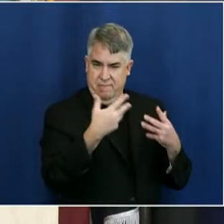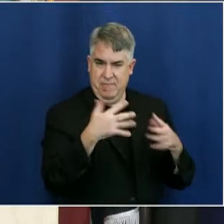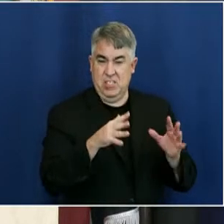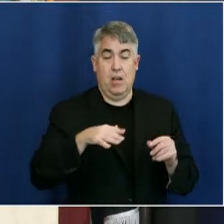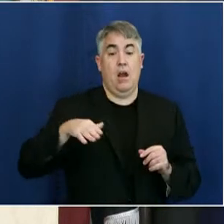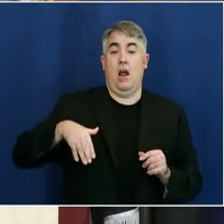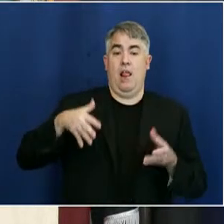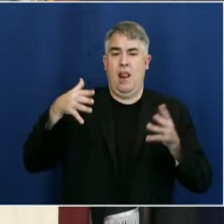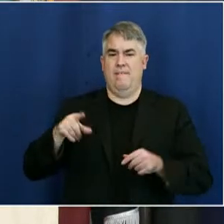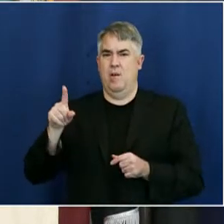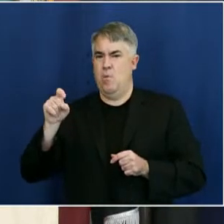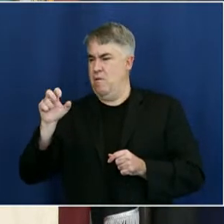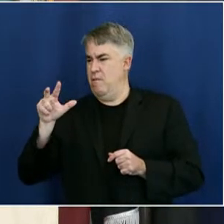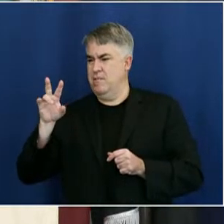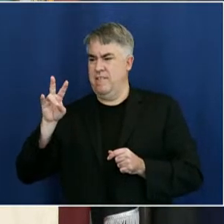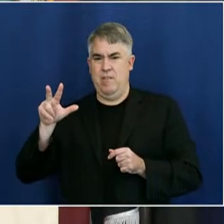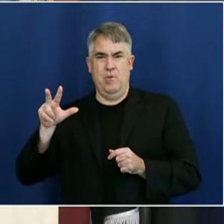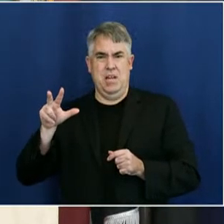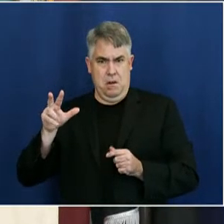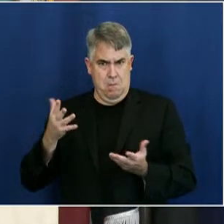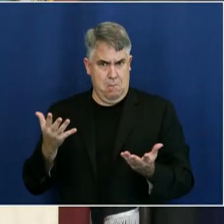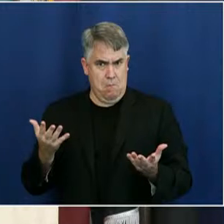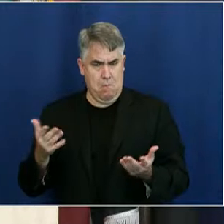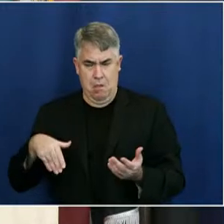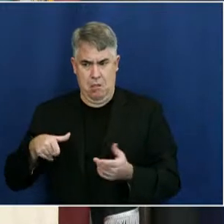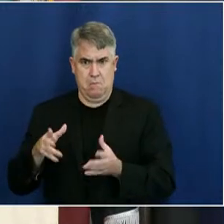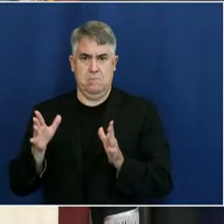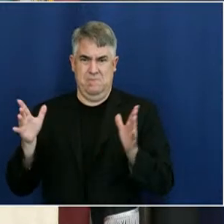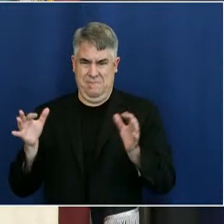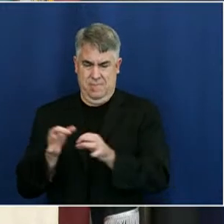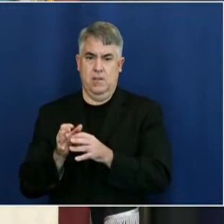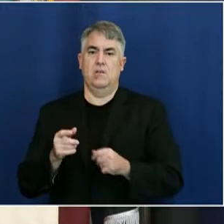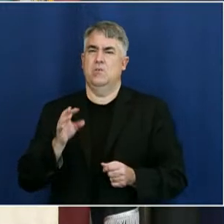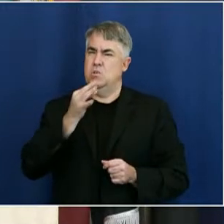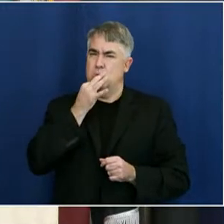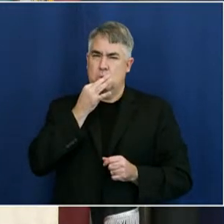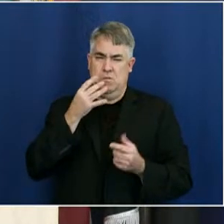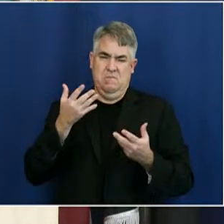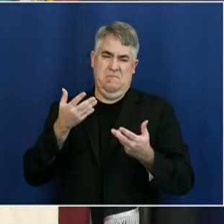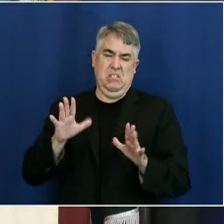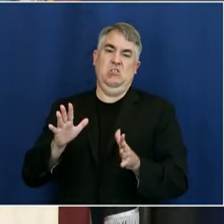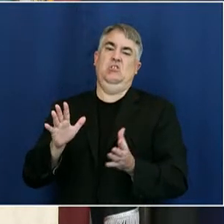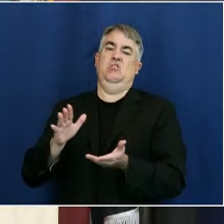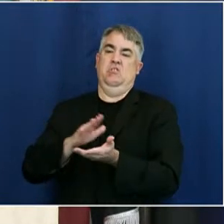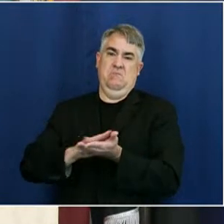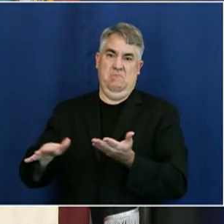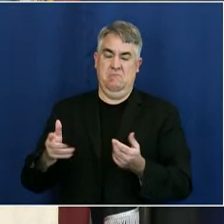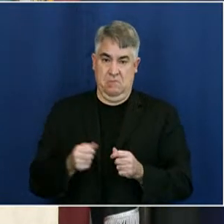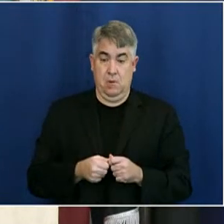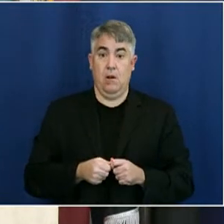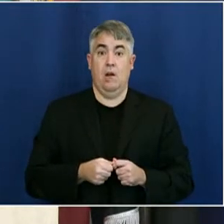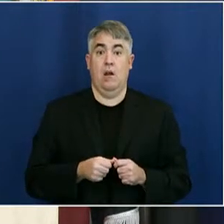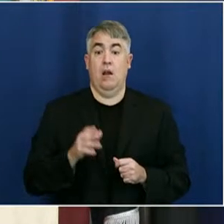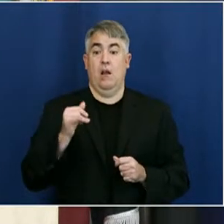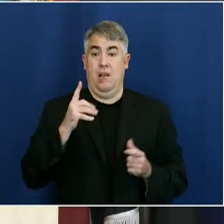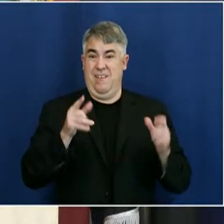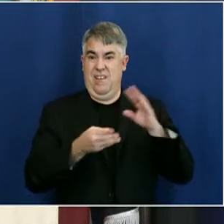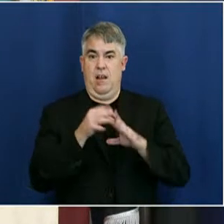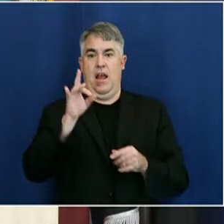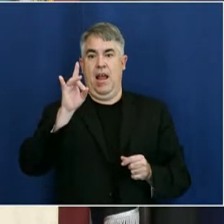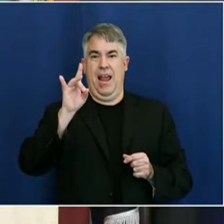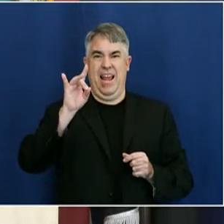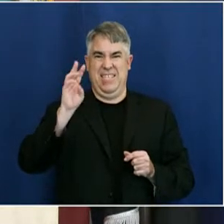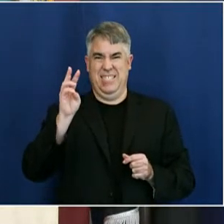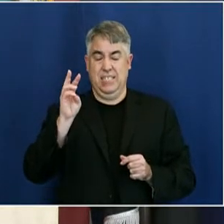in the coming days. We do not anticipate those will be impacted by the supply issues. All 86 of our skilled